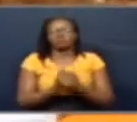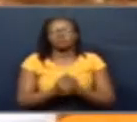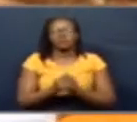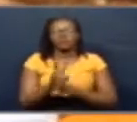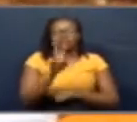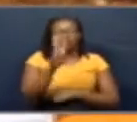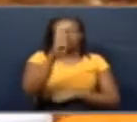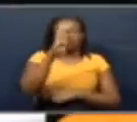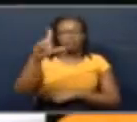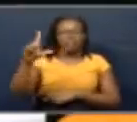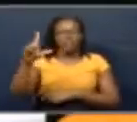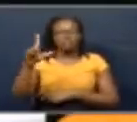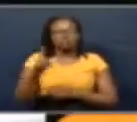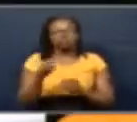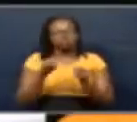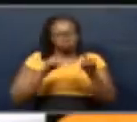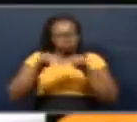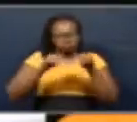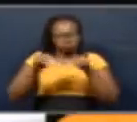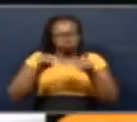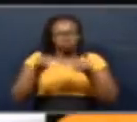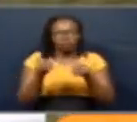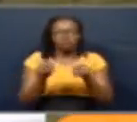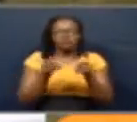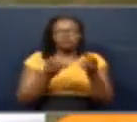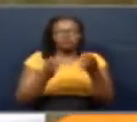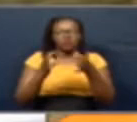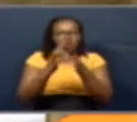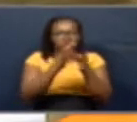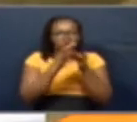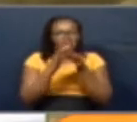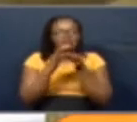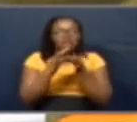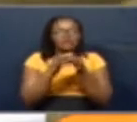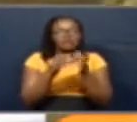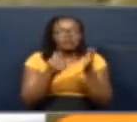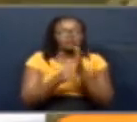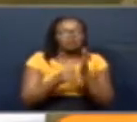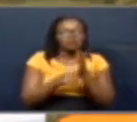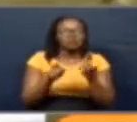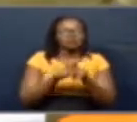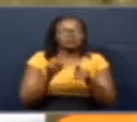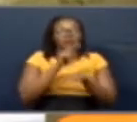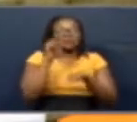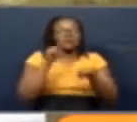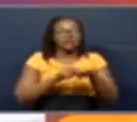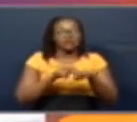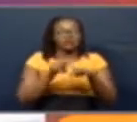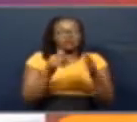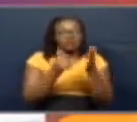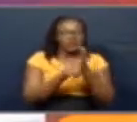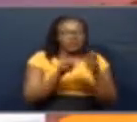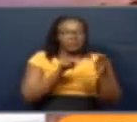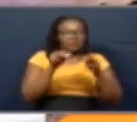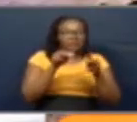to streamline disaster management and coordinate response to distress calls. The National Disaster Management Authority